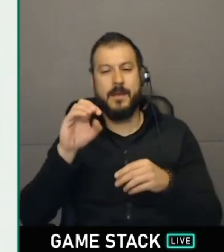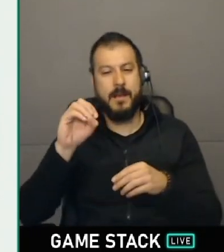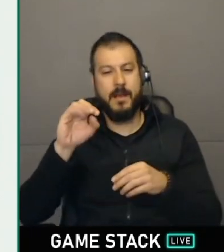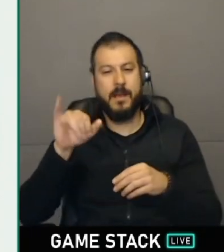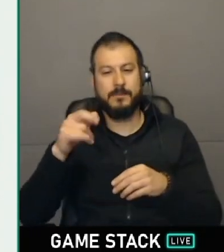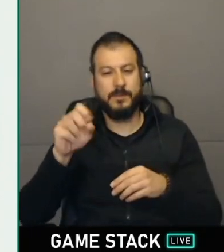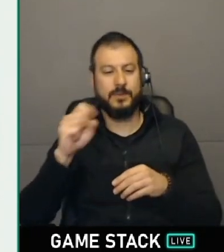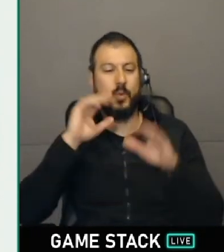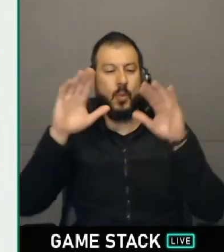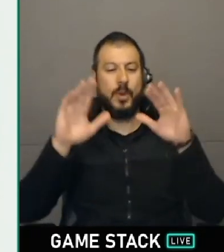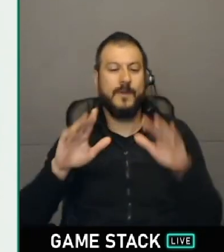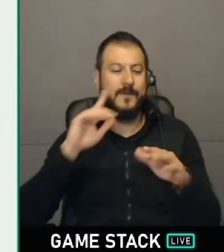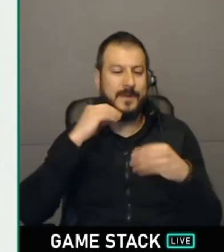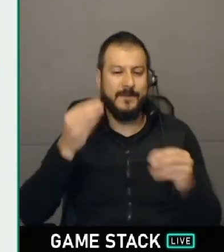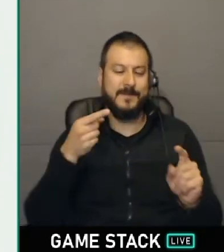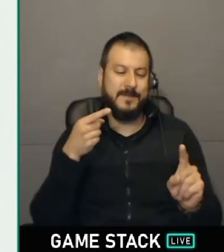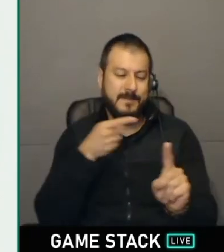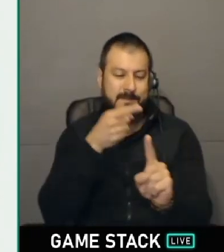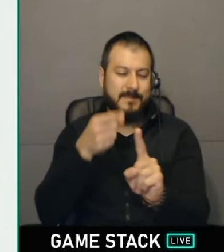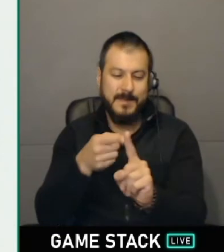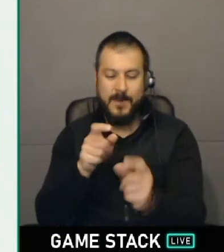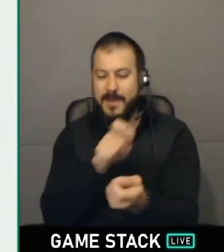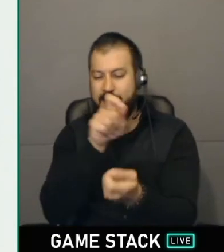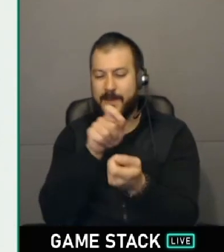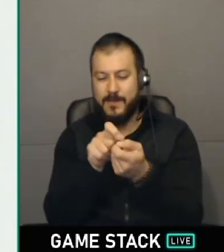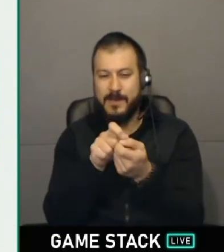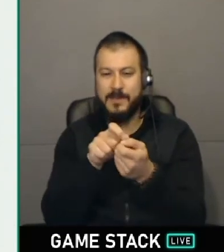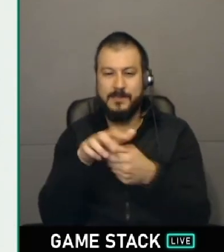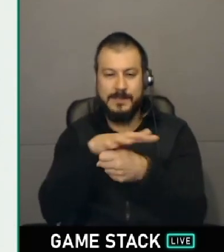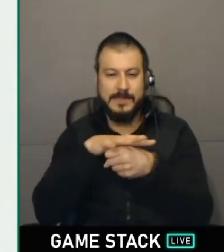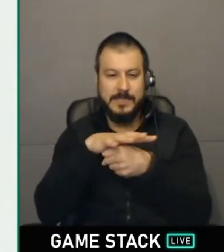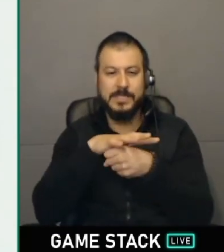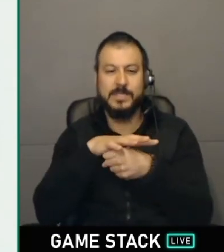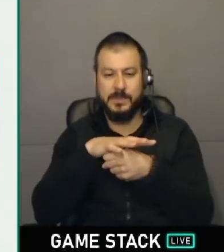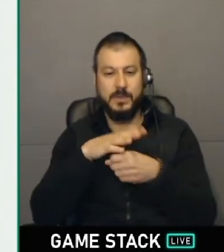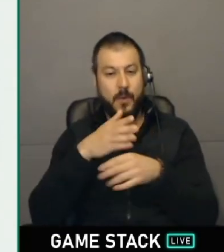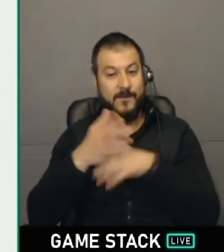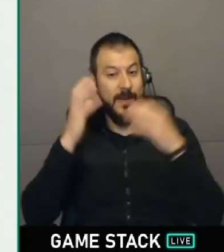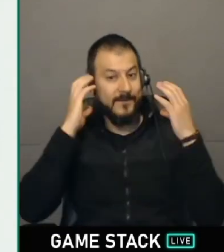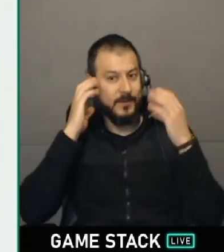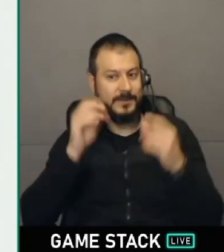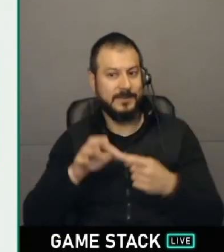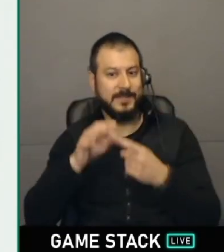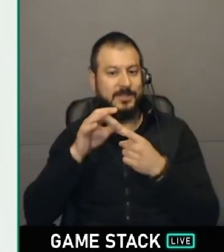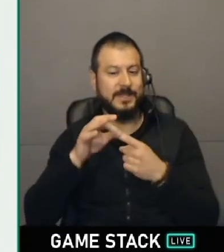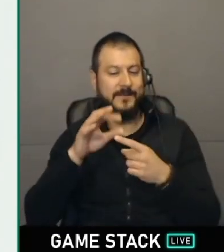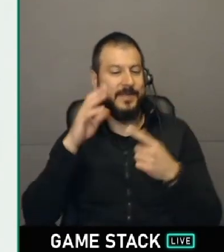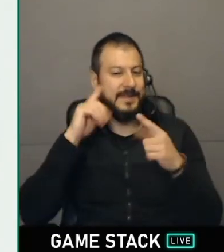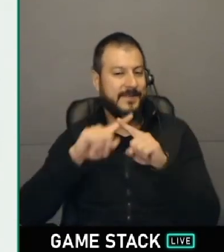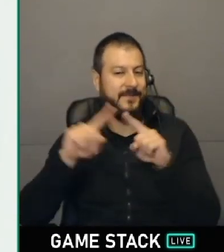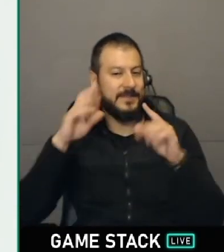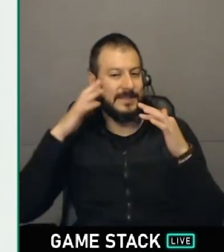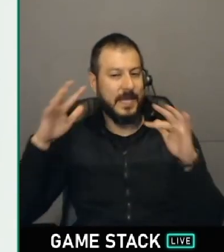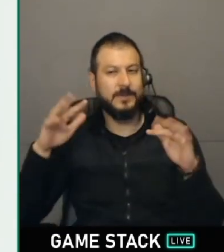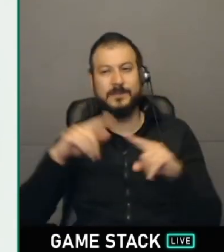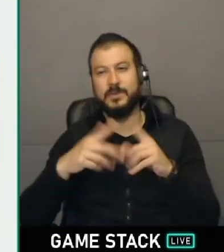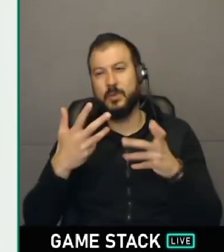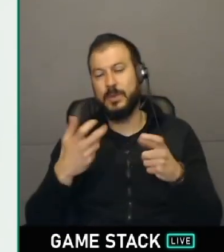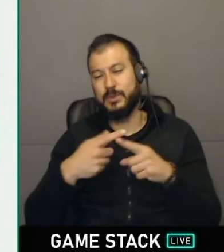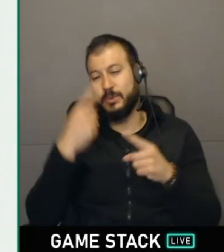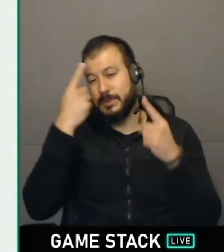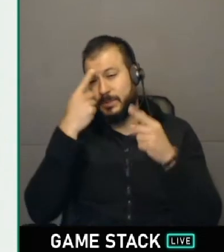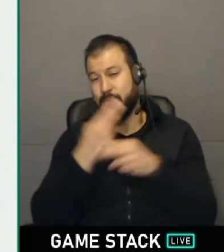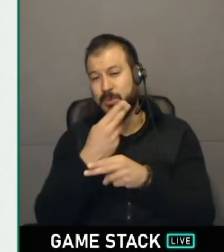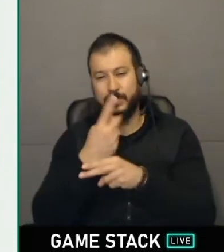giving that pinpoint accurate positioning, especially over headphones of sounds. But you might want to consider using them for